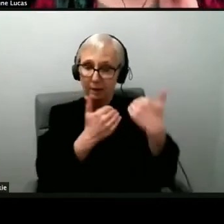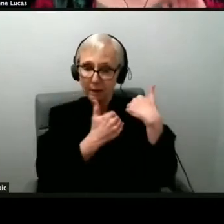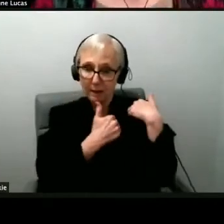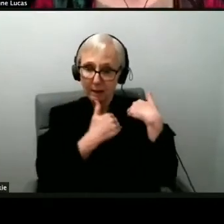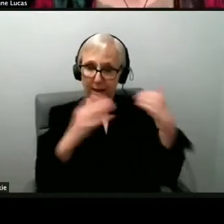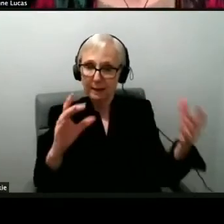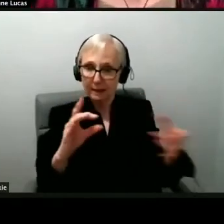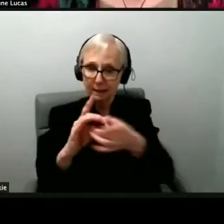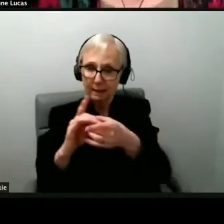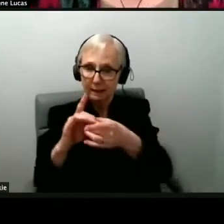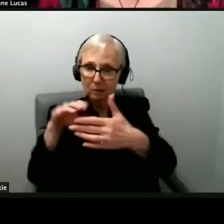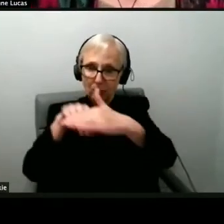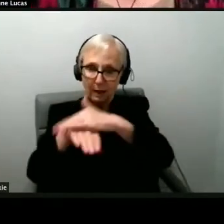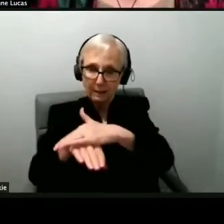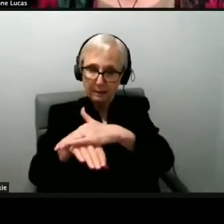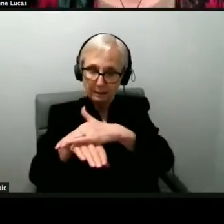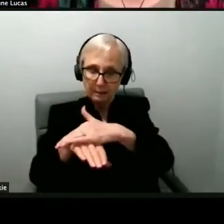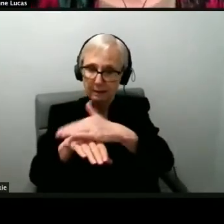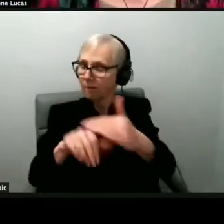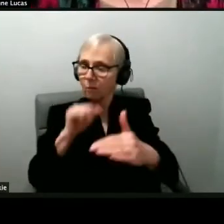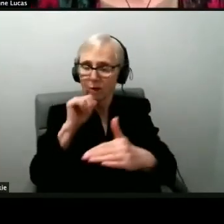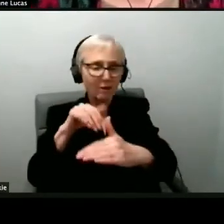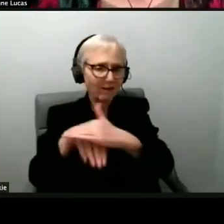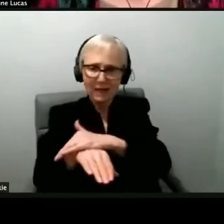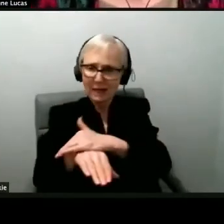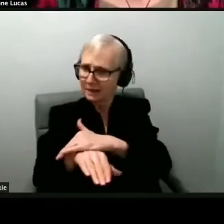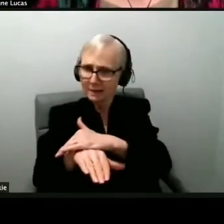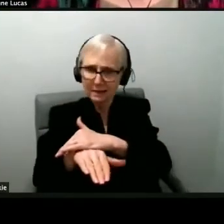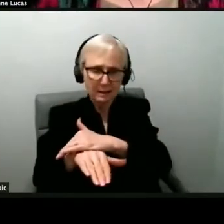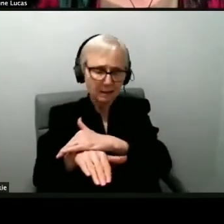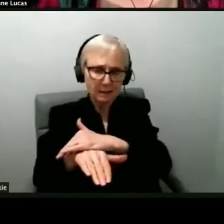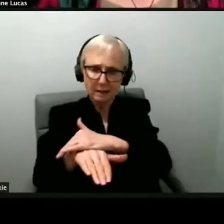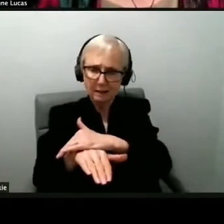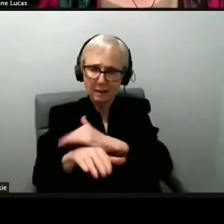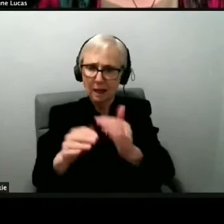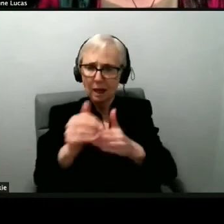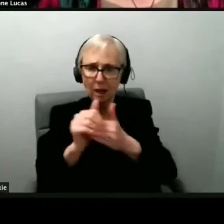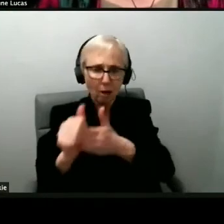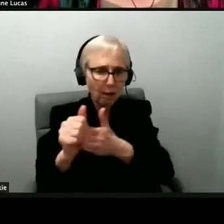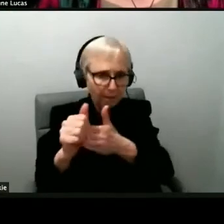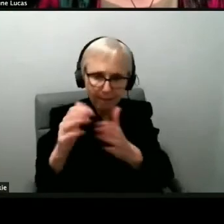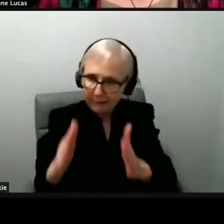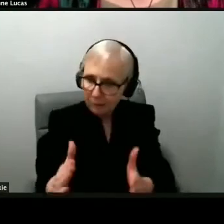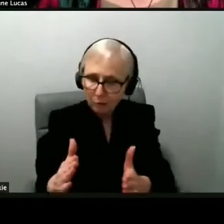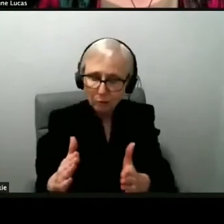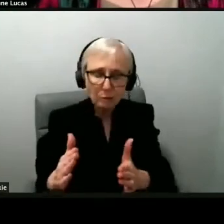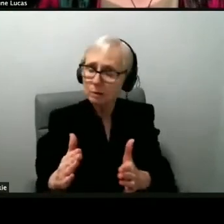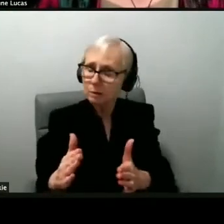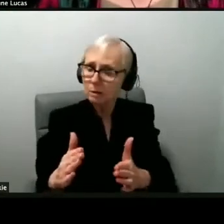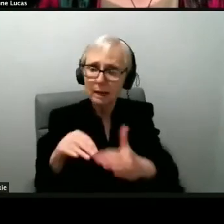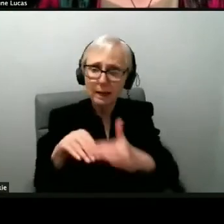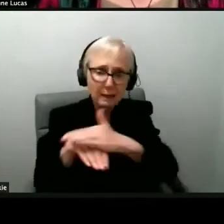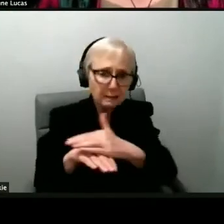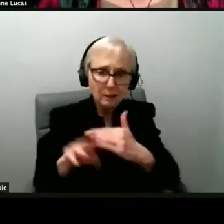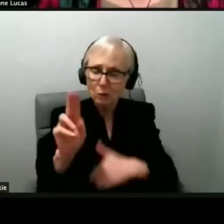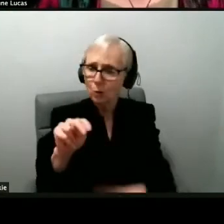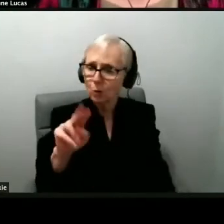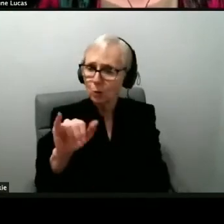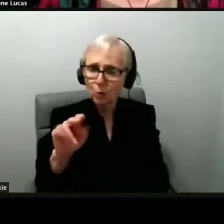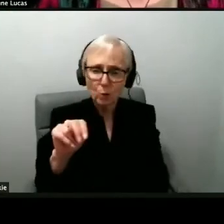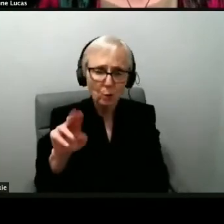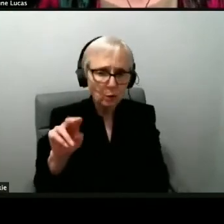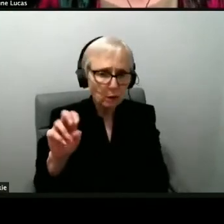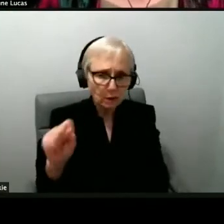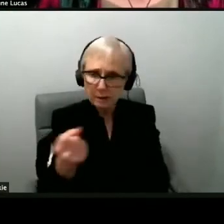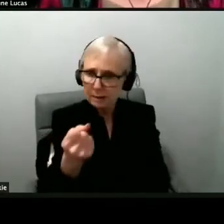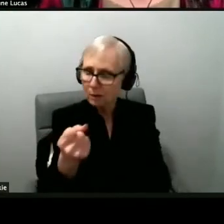linked to access. If we don't have access to our leaders, if we don't have access to our unions, there's really no